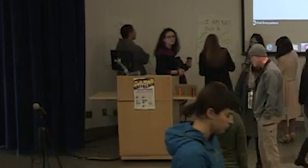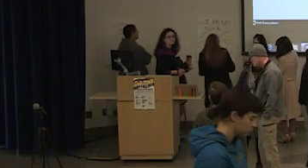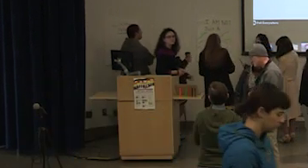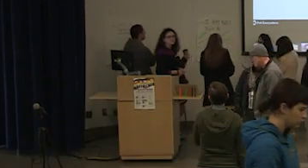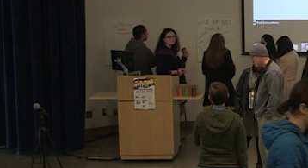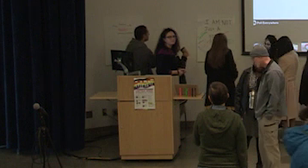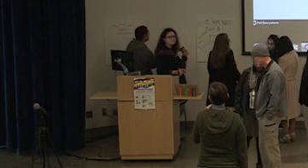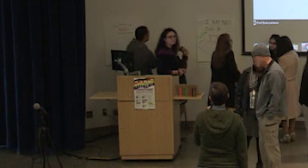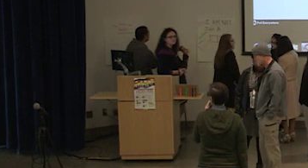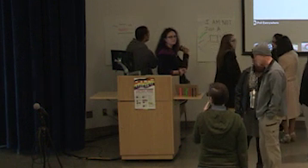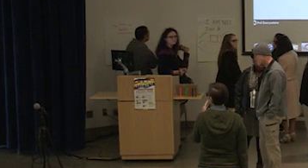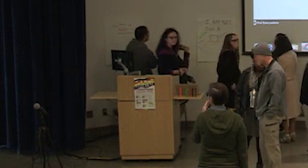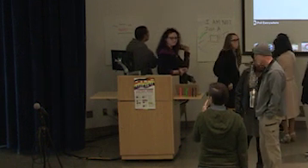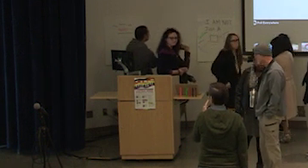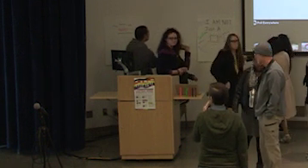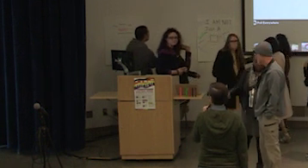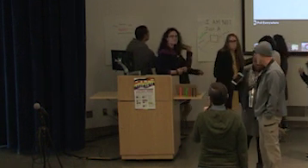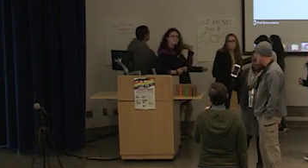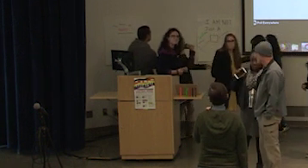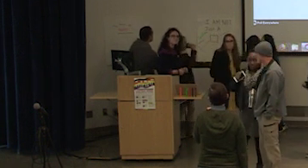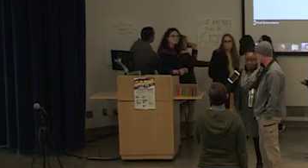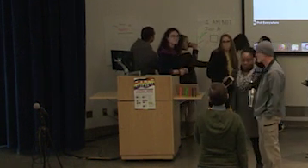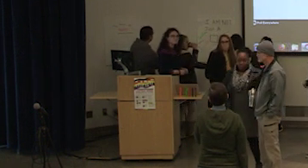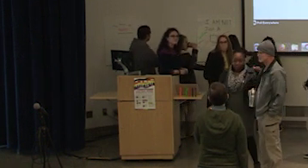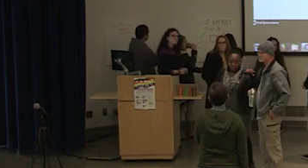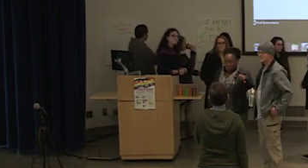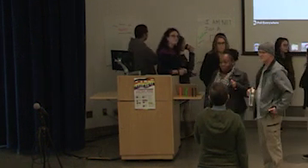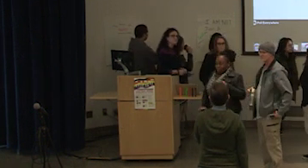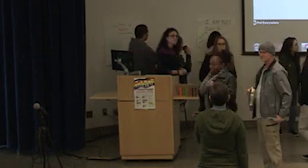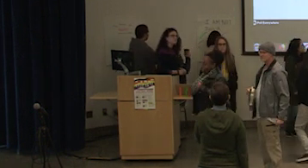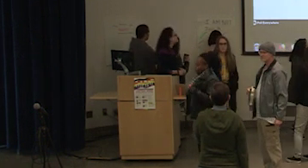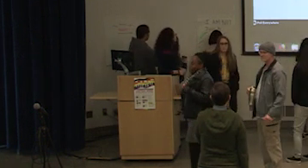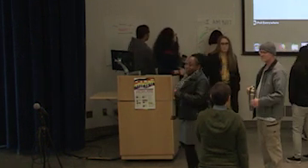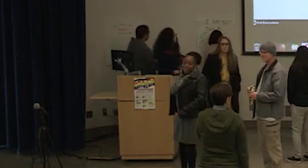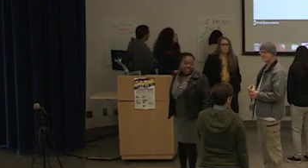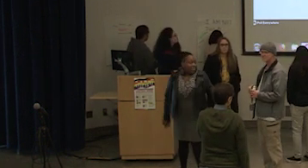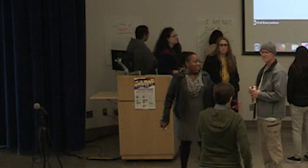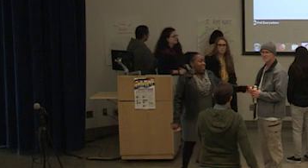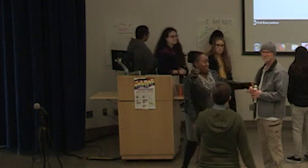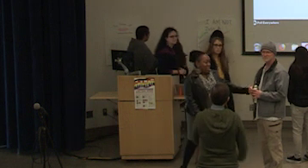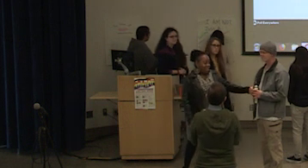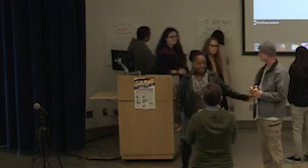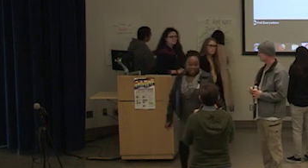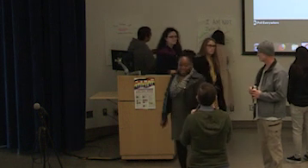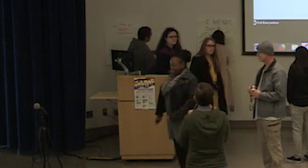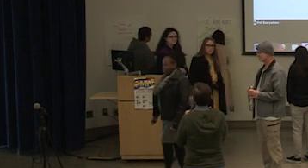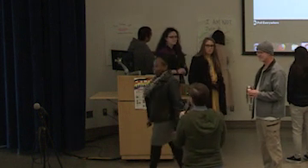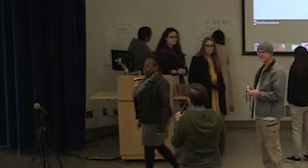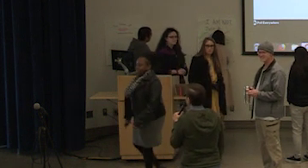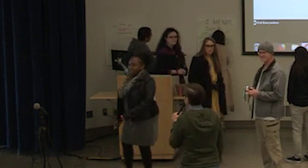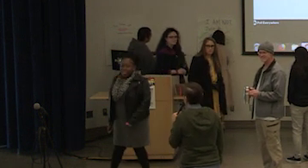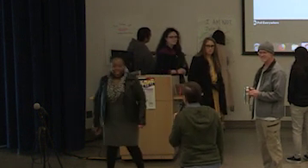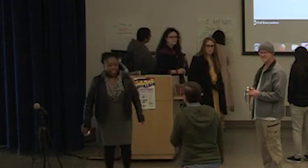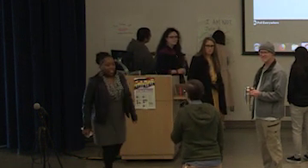anyone does want to keep in touch, I have some business cards if you want to follow up on anything. And if you have questions, you can